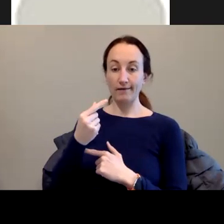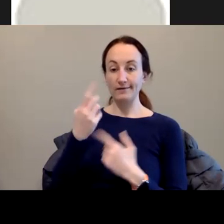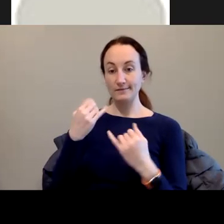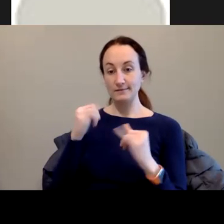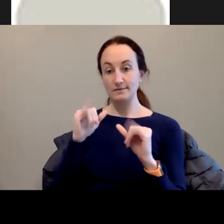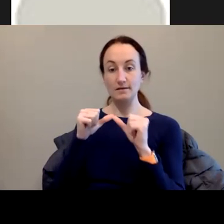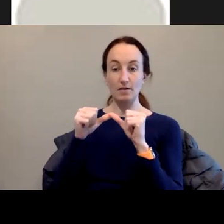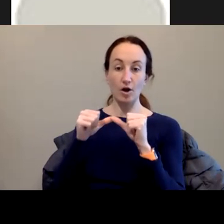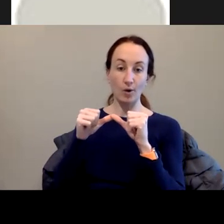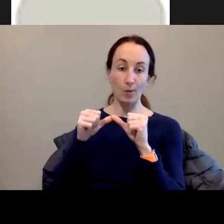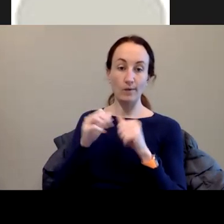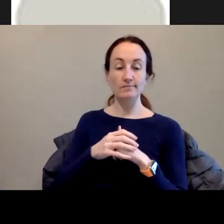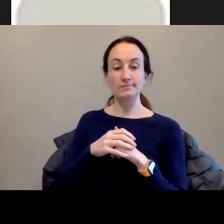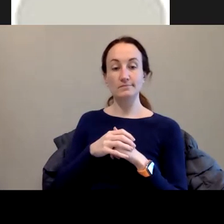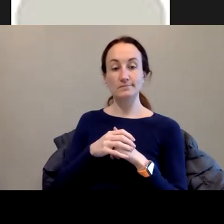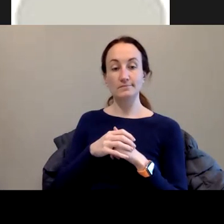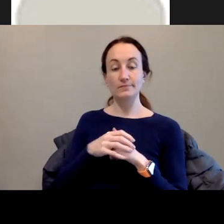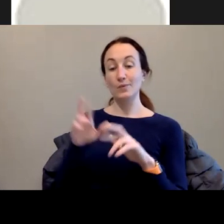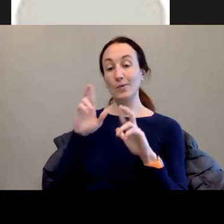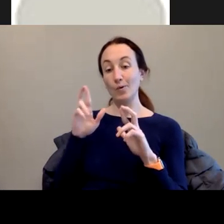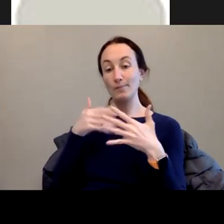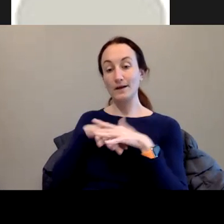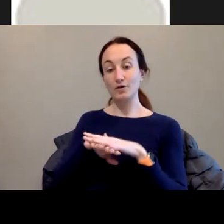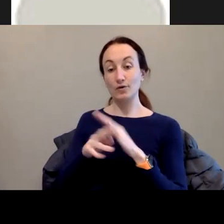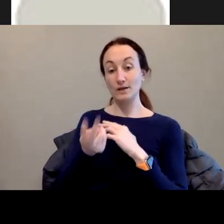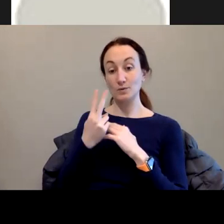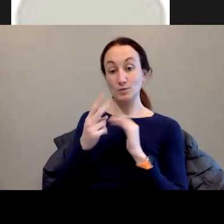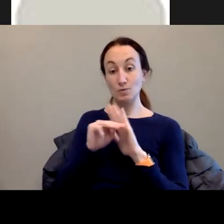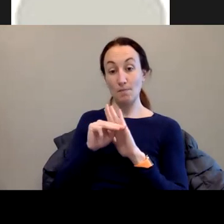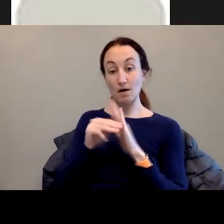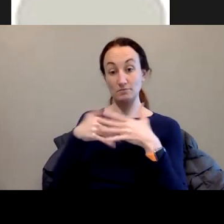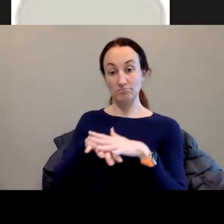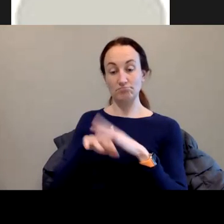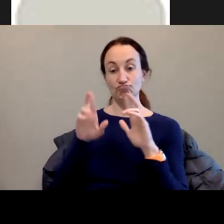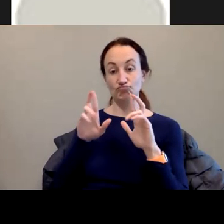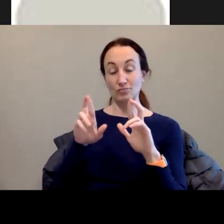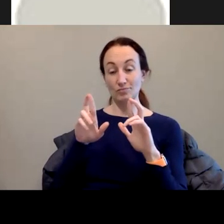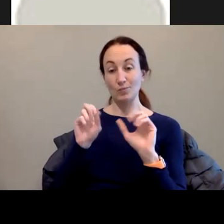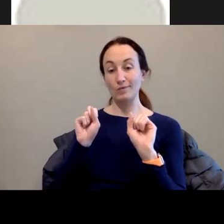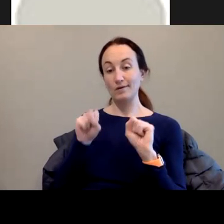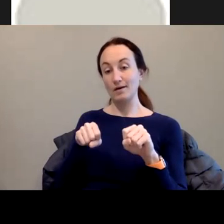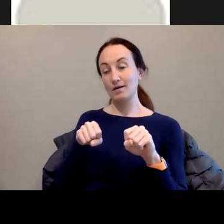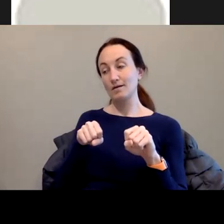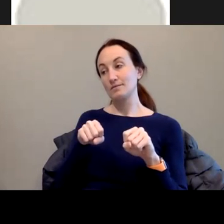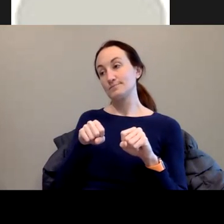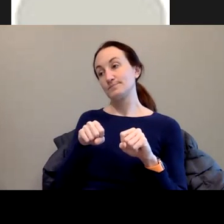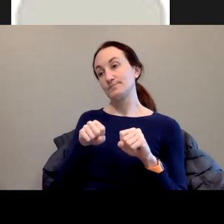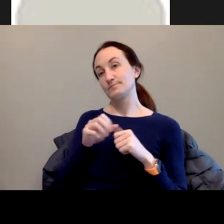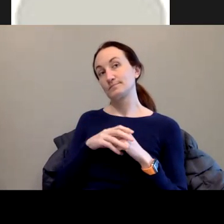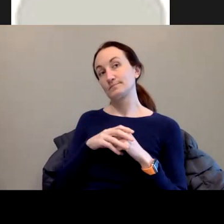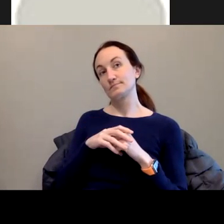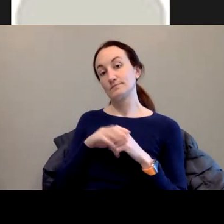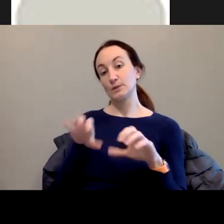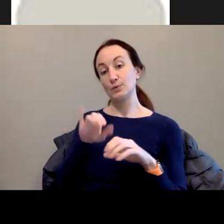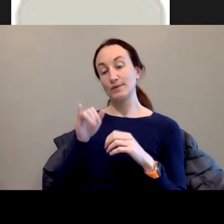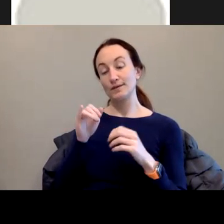and we're hoping that, by integrating the two models, that we can, kind of do